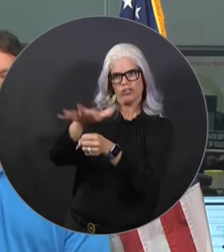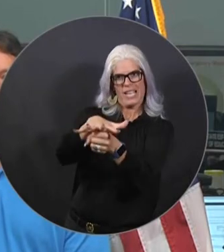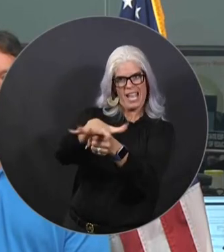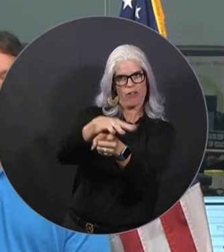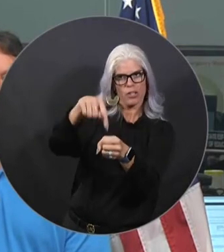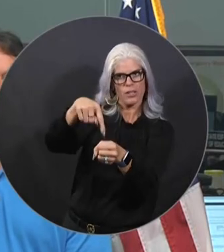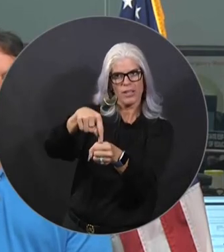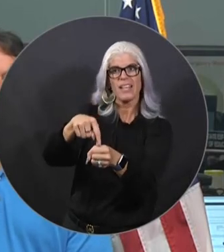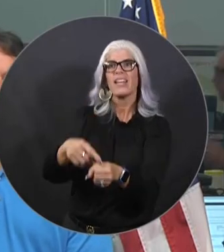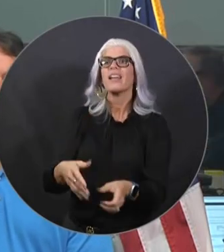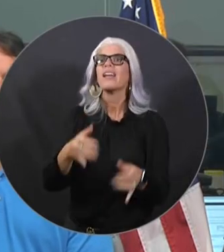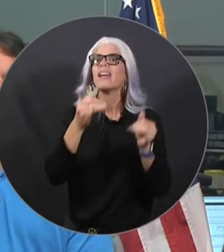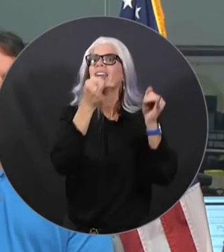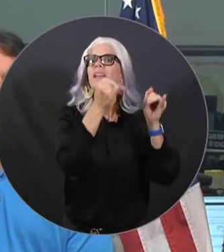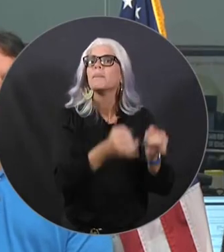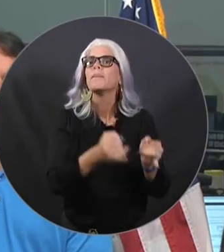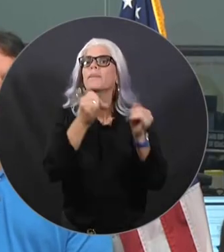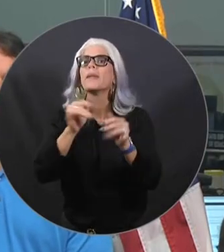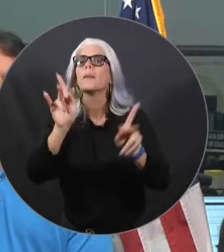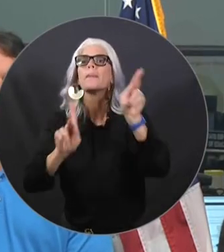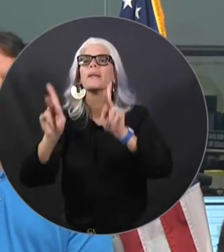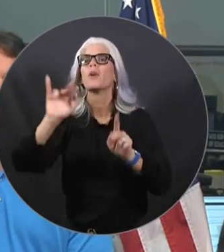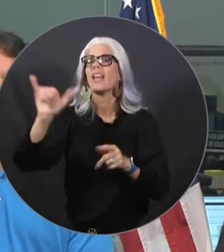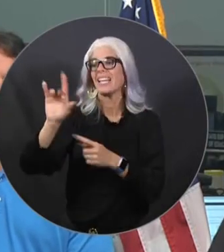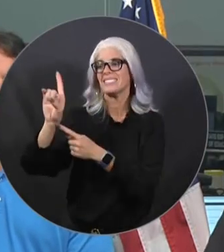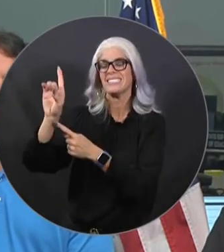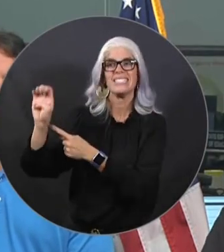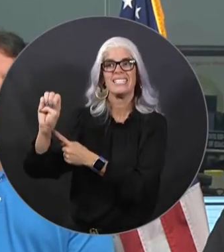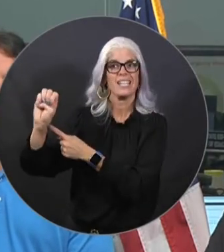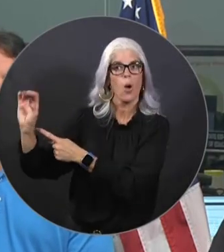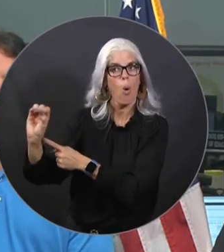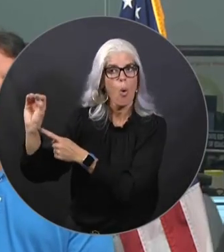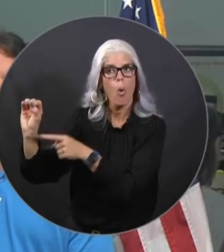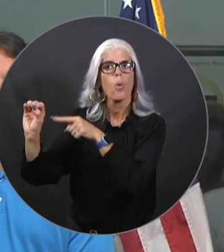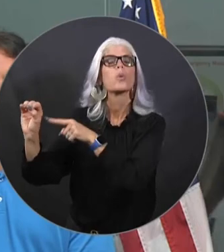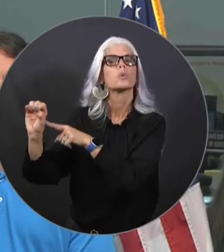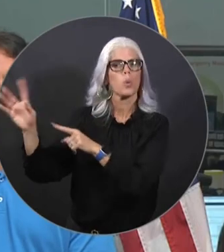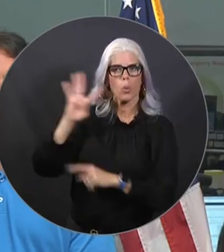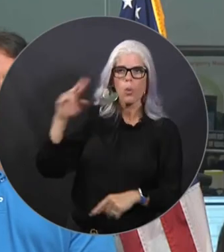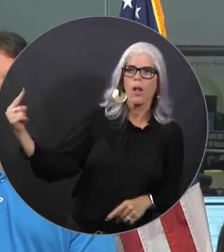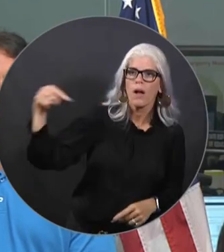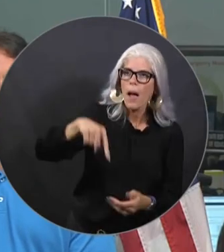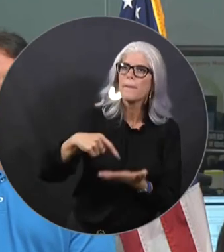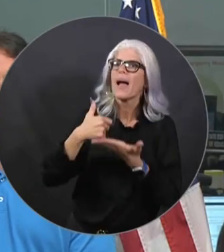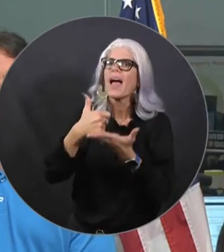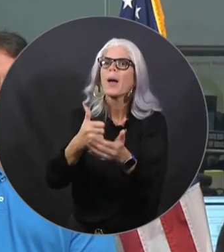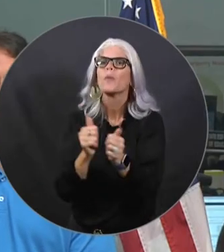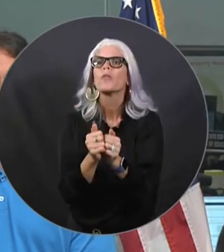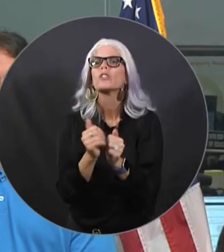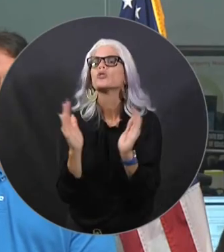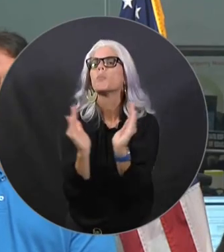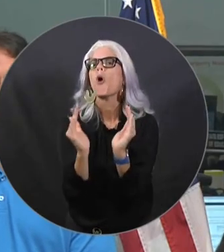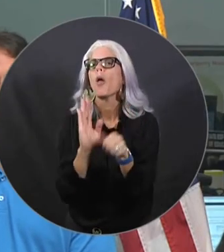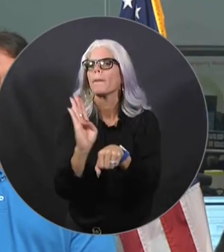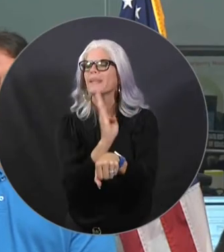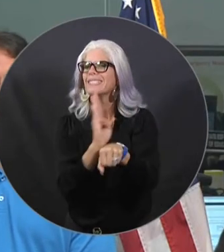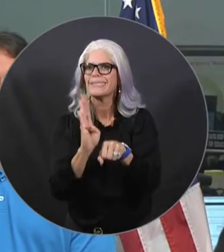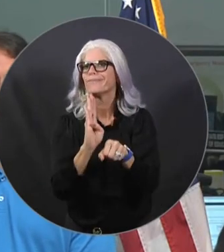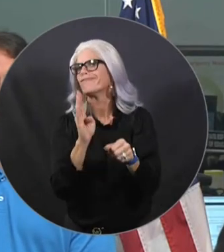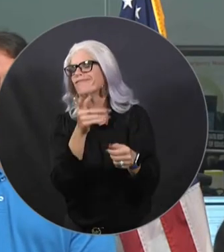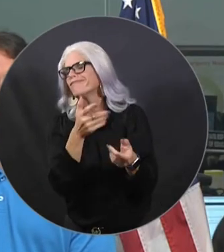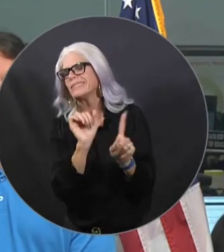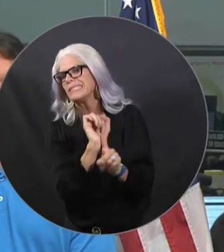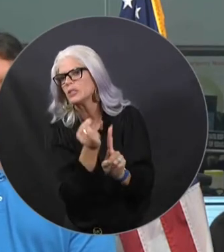Department of Economic Opportunity to come in and help people with small business situations. We will team with